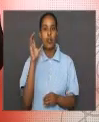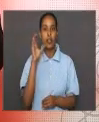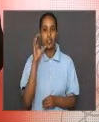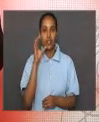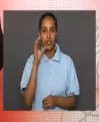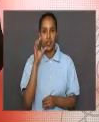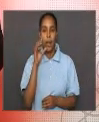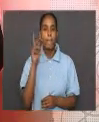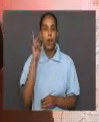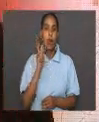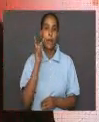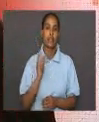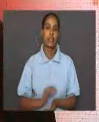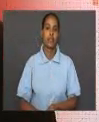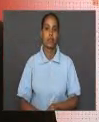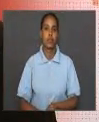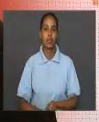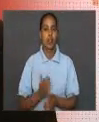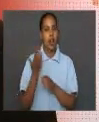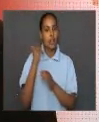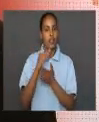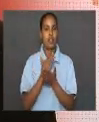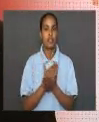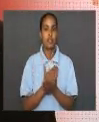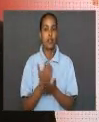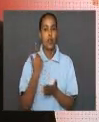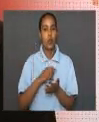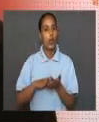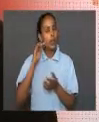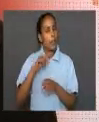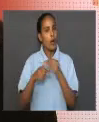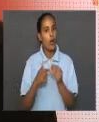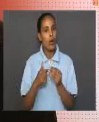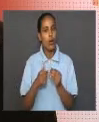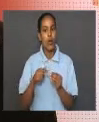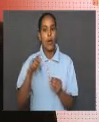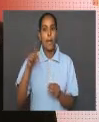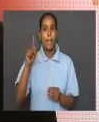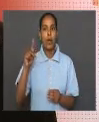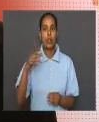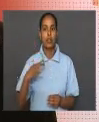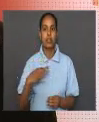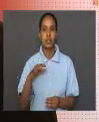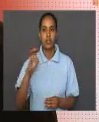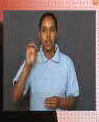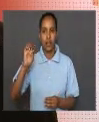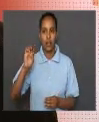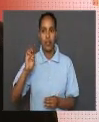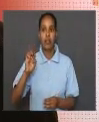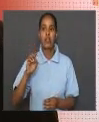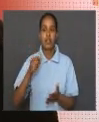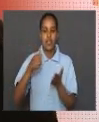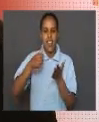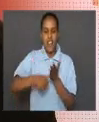condensation polymers. In the last lesson, we learned about polystyrene and